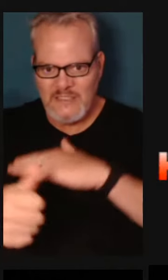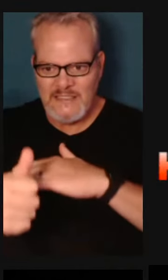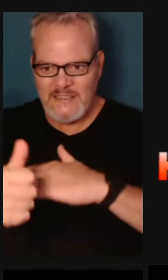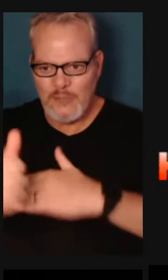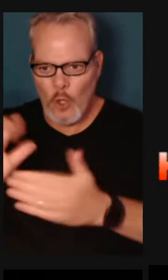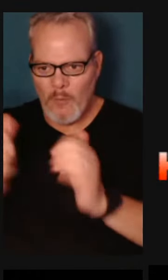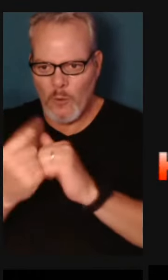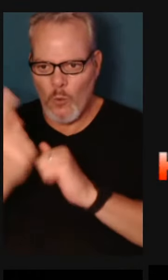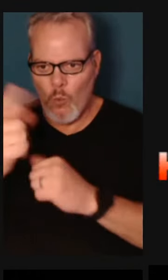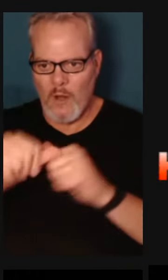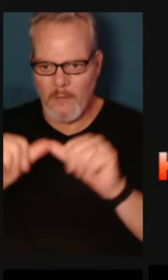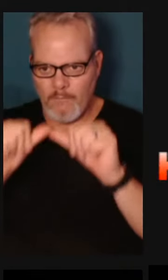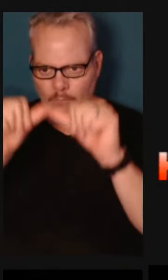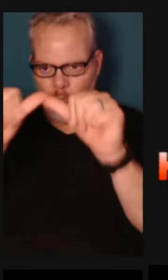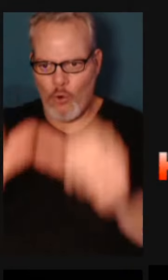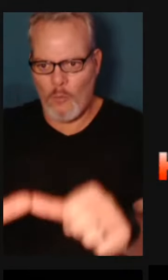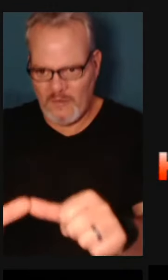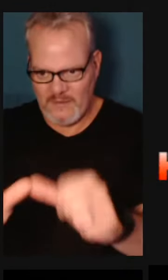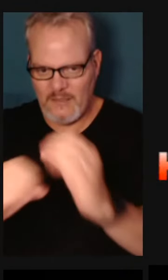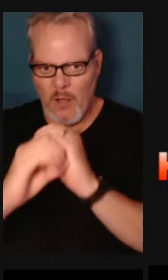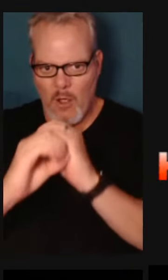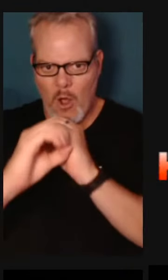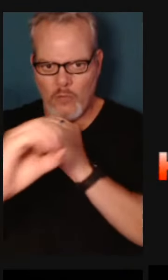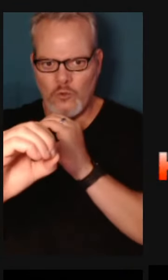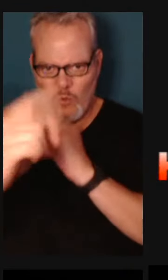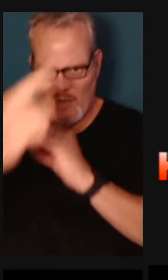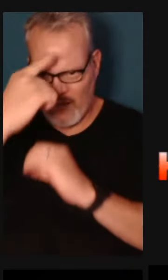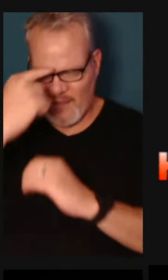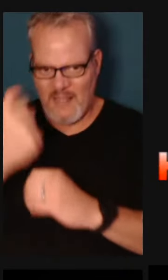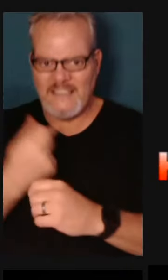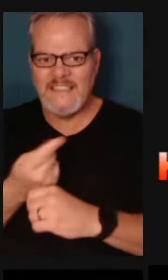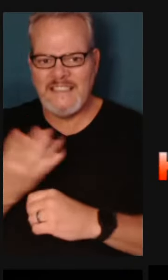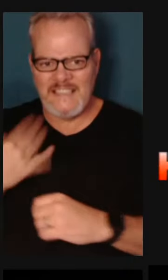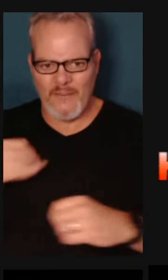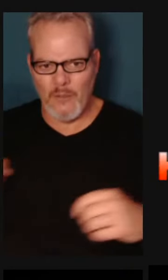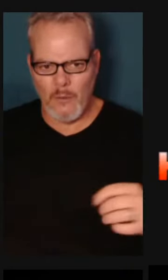conduit. That's my personal view there.